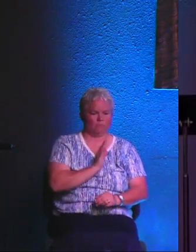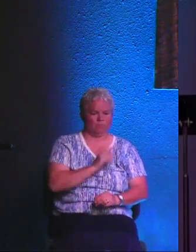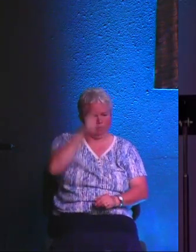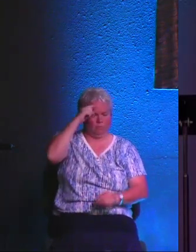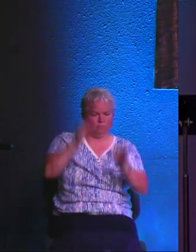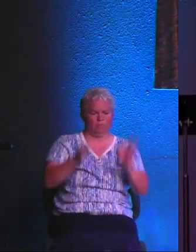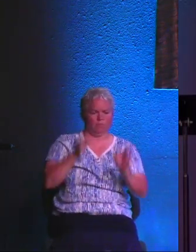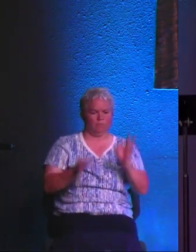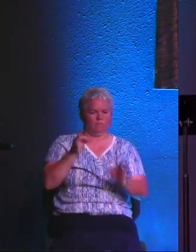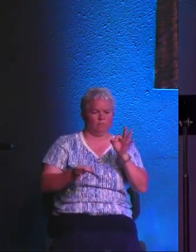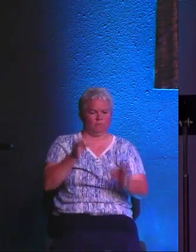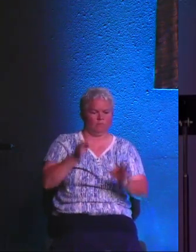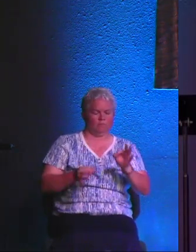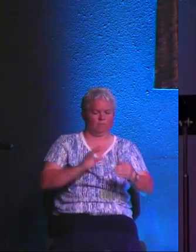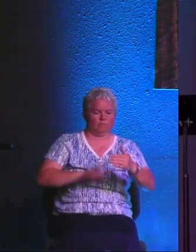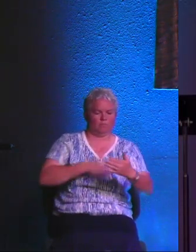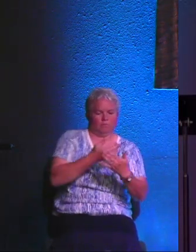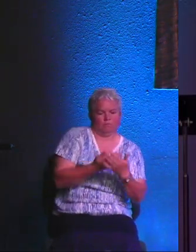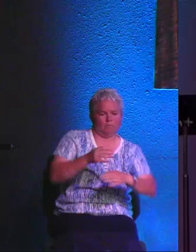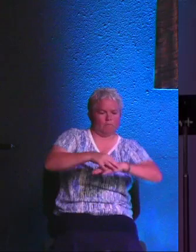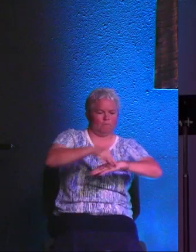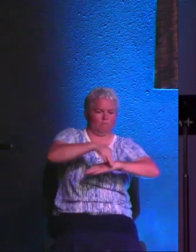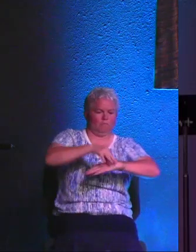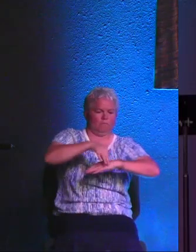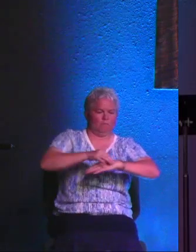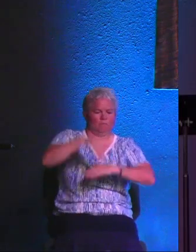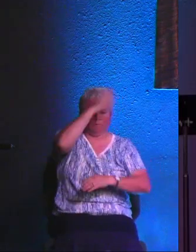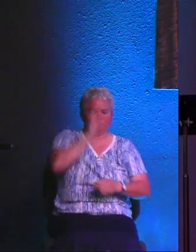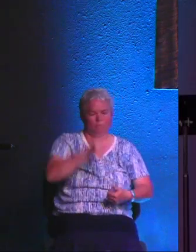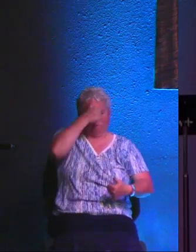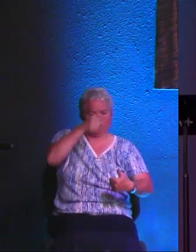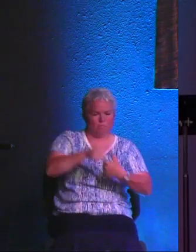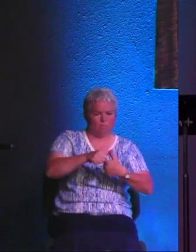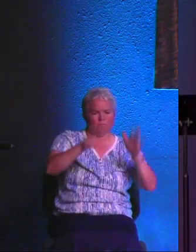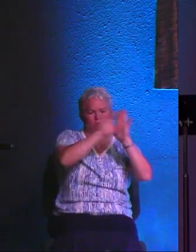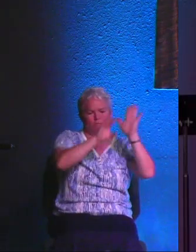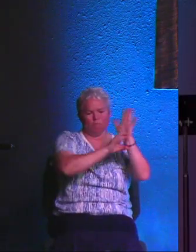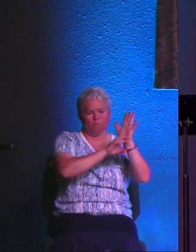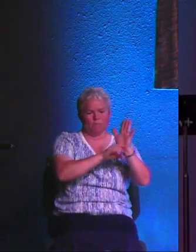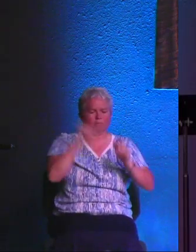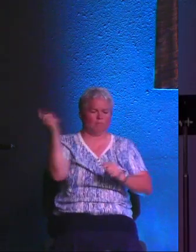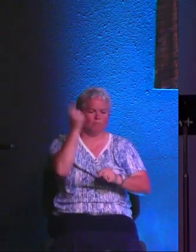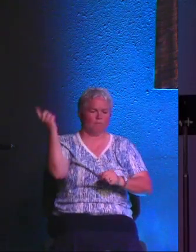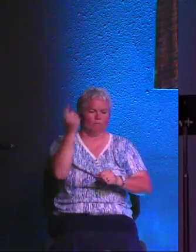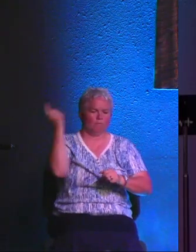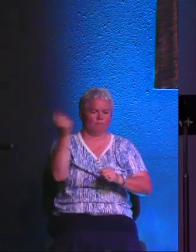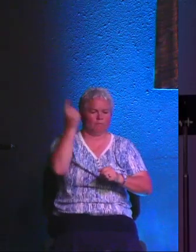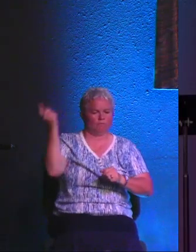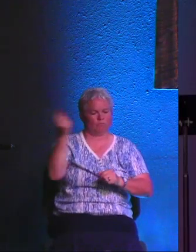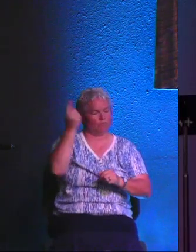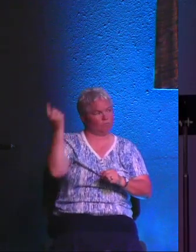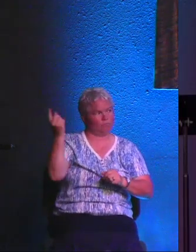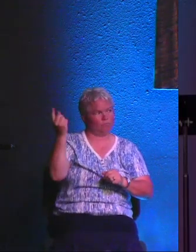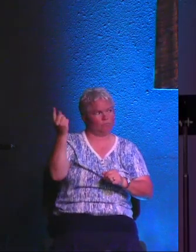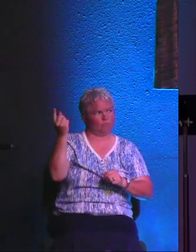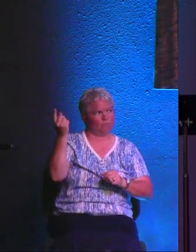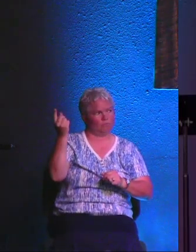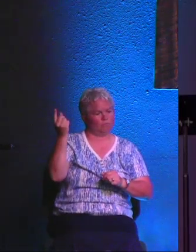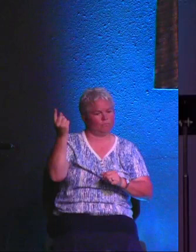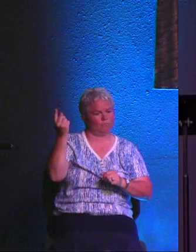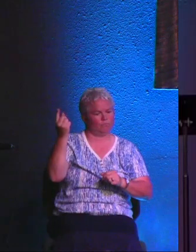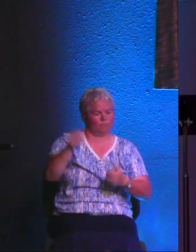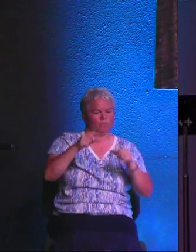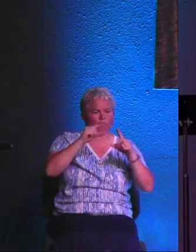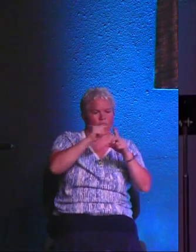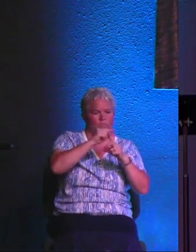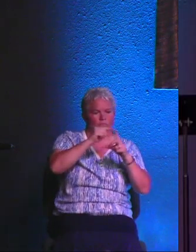His judgments are in all the earth. He remembers his covenant forever. And